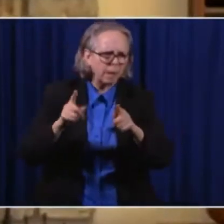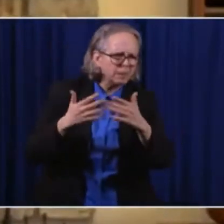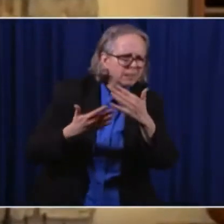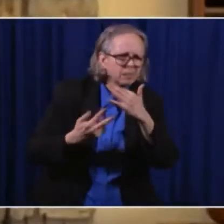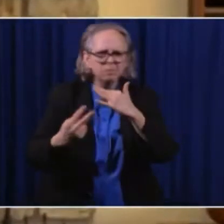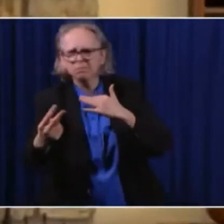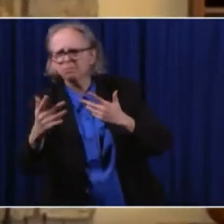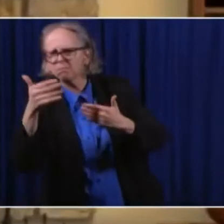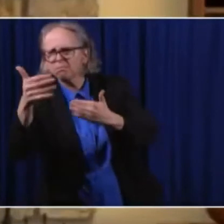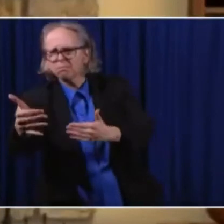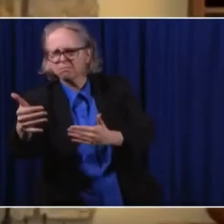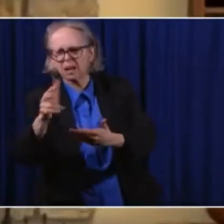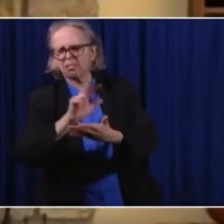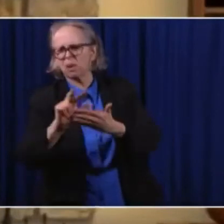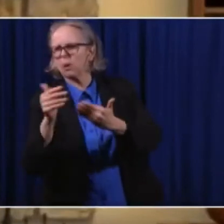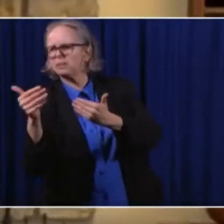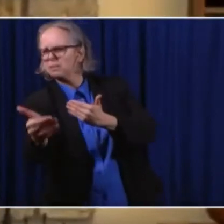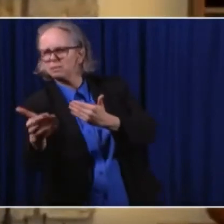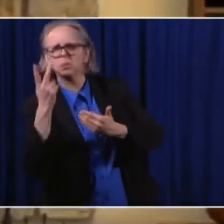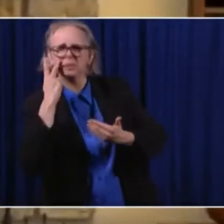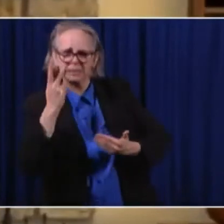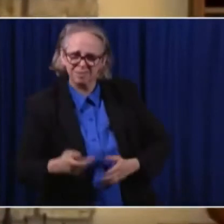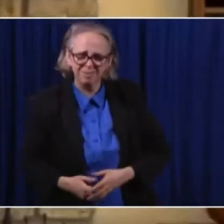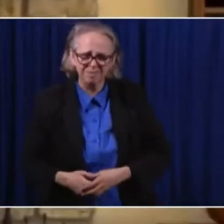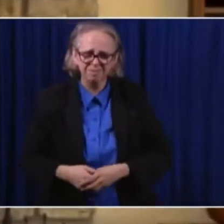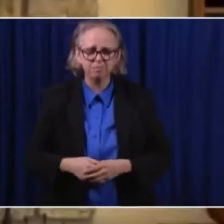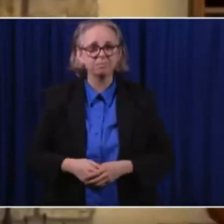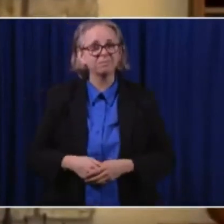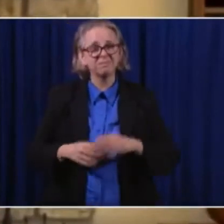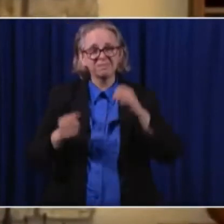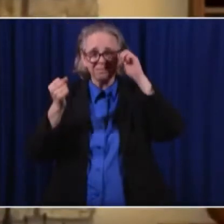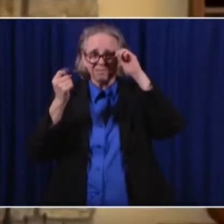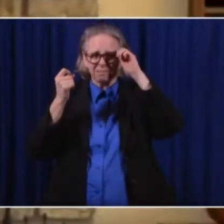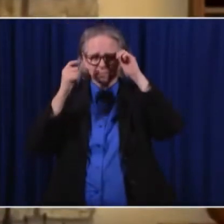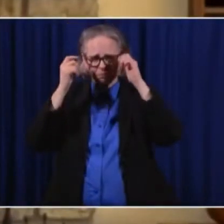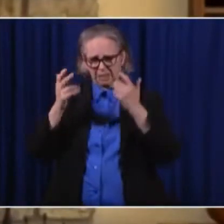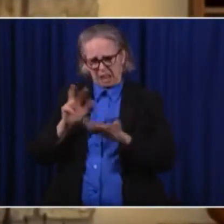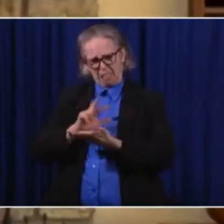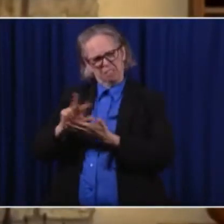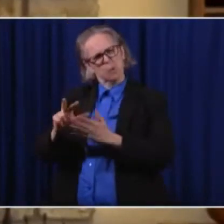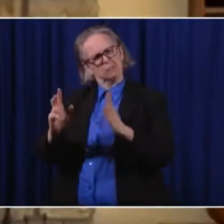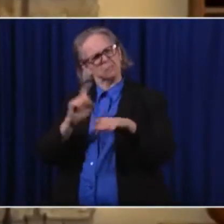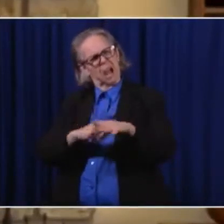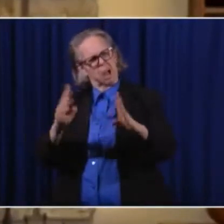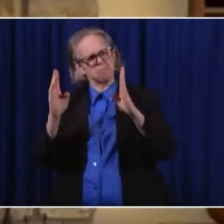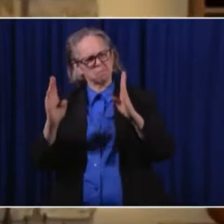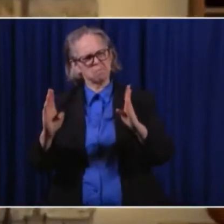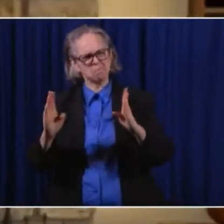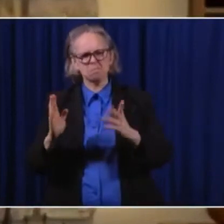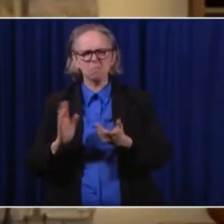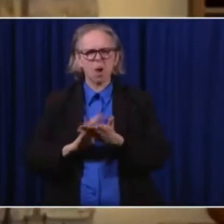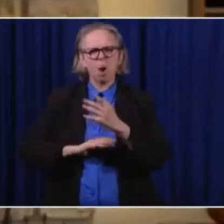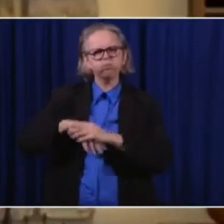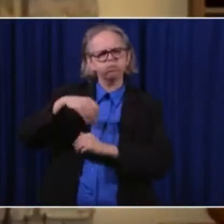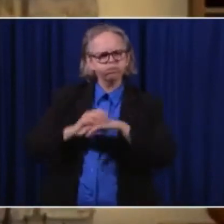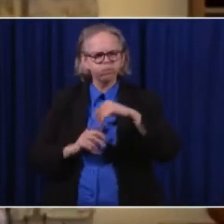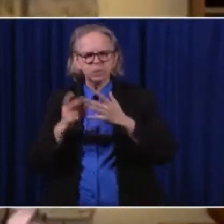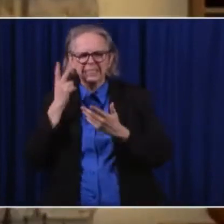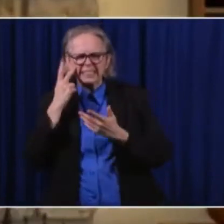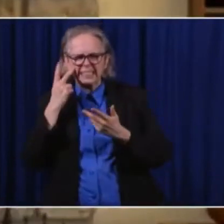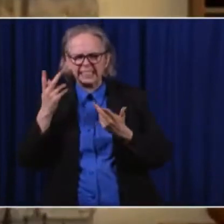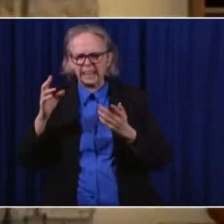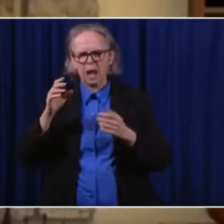time. But this is long enough till we can see, get some patterns, and it's long enough to